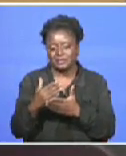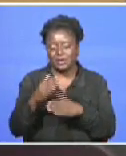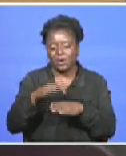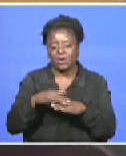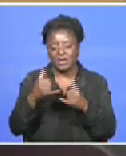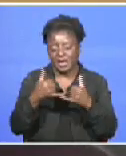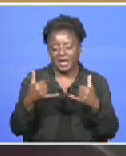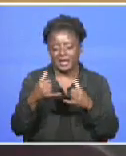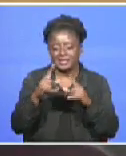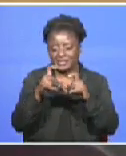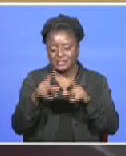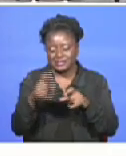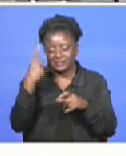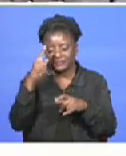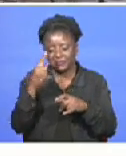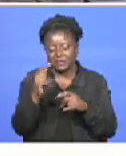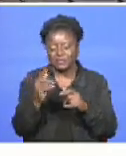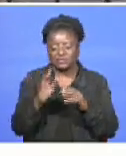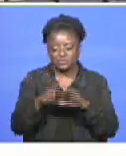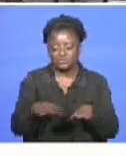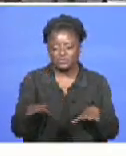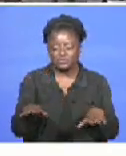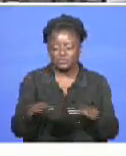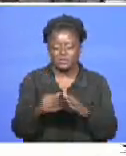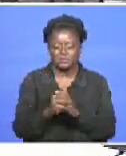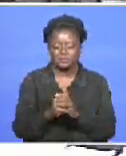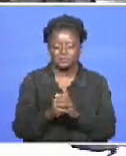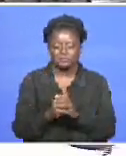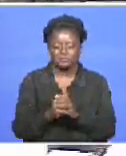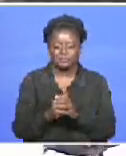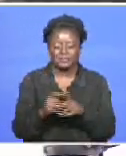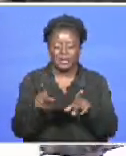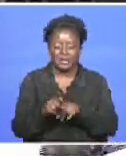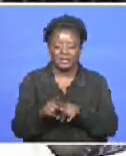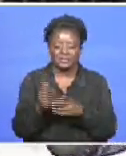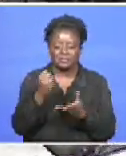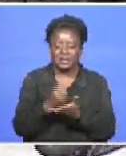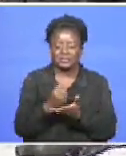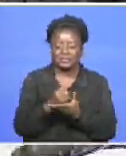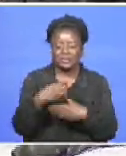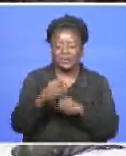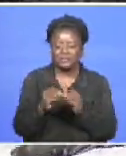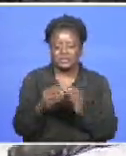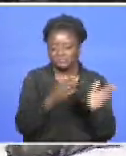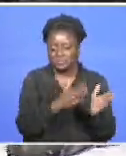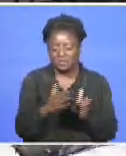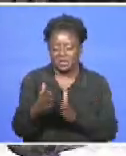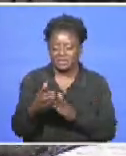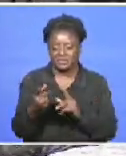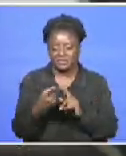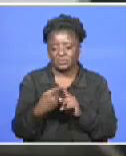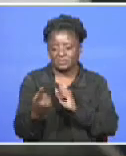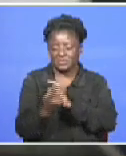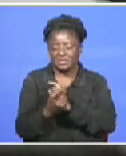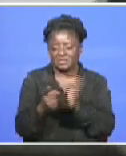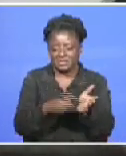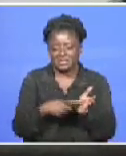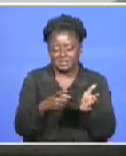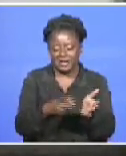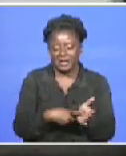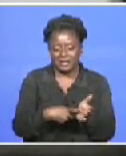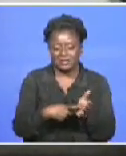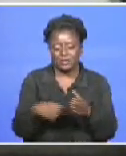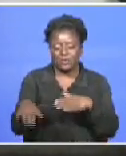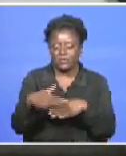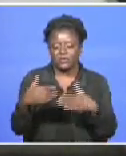online testing for minor children. As the Passport Office prepares to meet the increased demands of consumers over the coming months, they